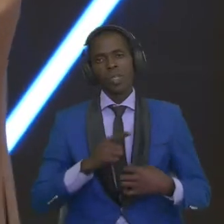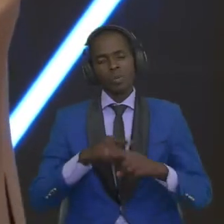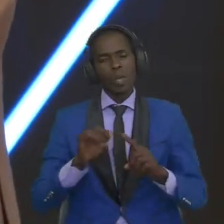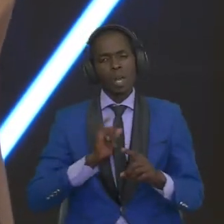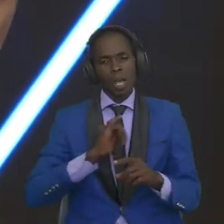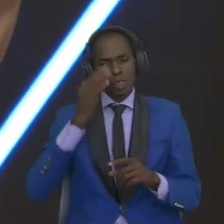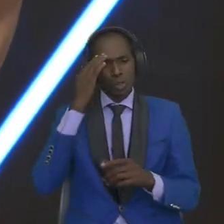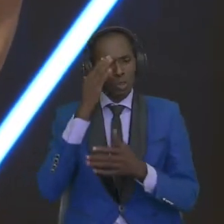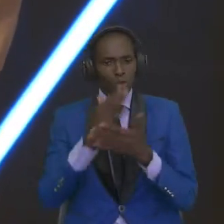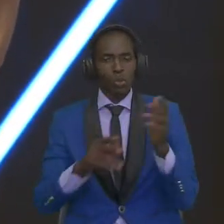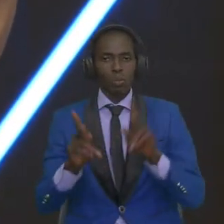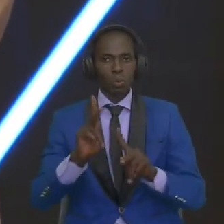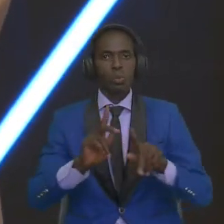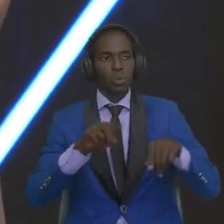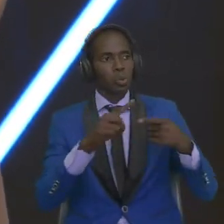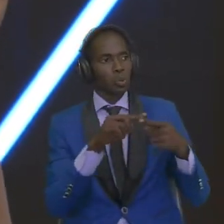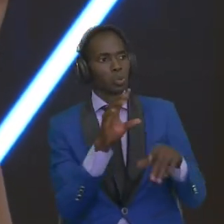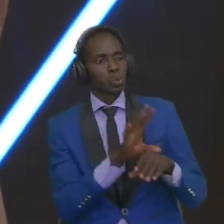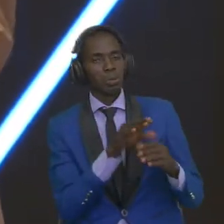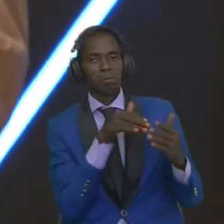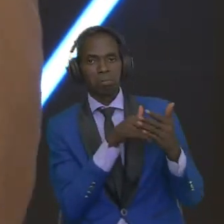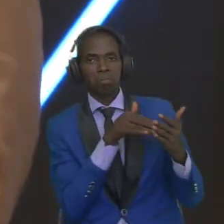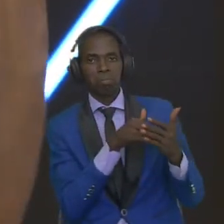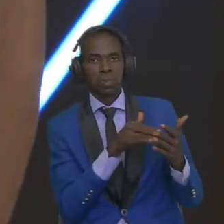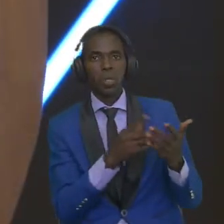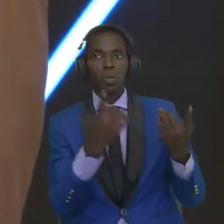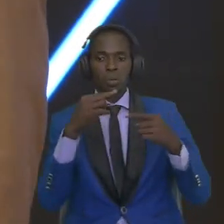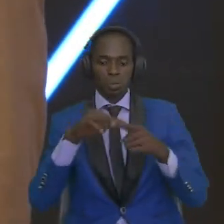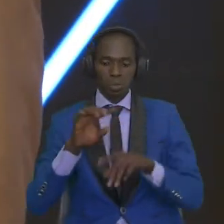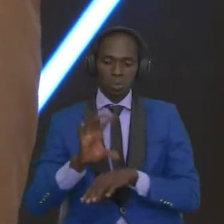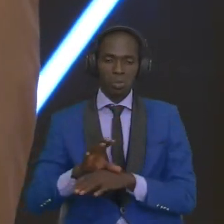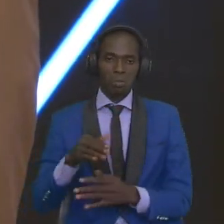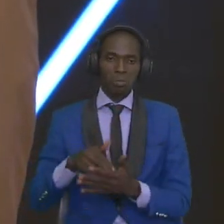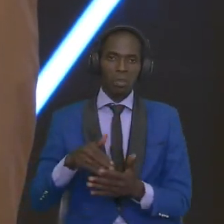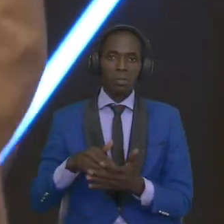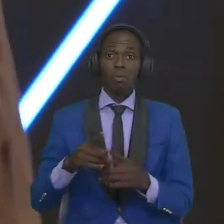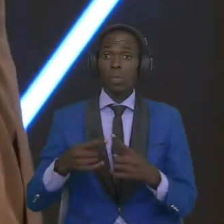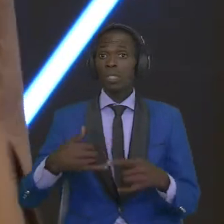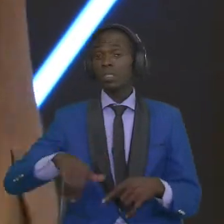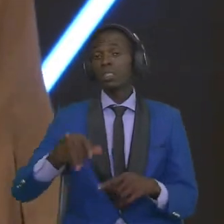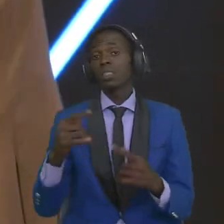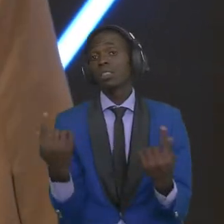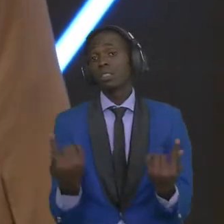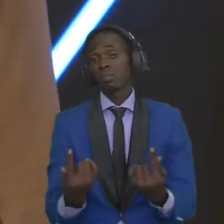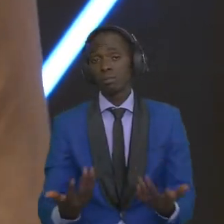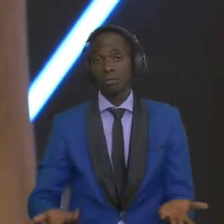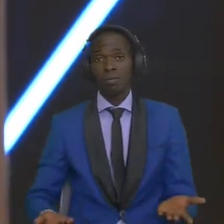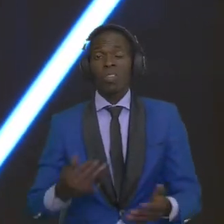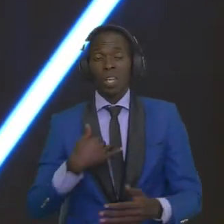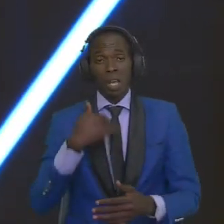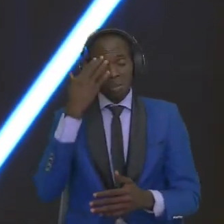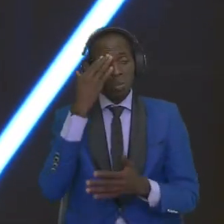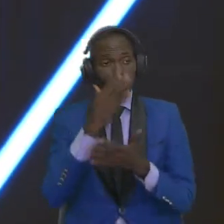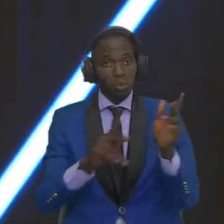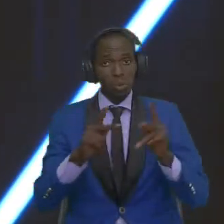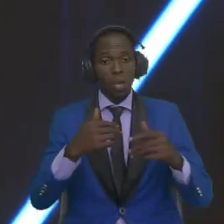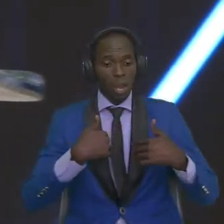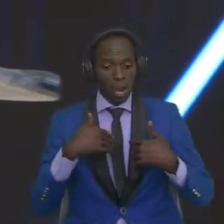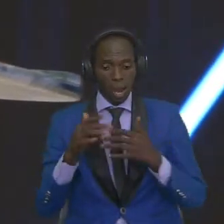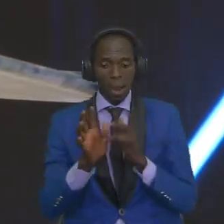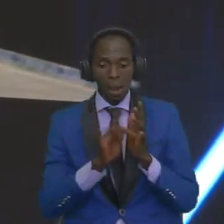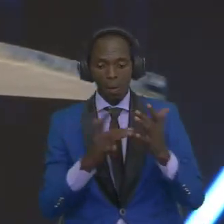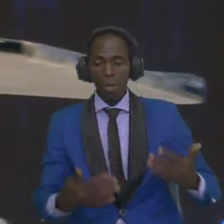some people who go to church, or they come to church and they sin. I know some people who carry the